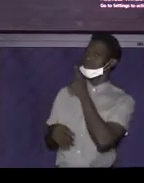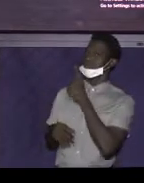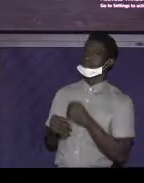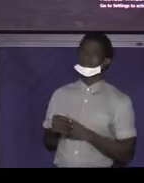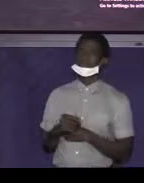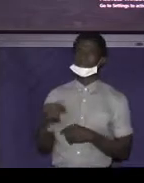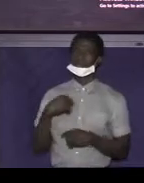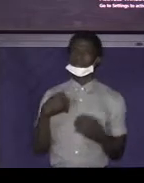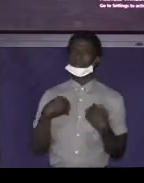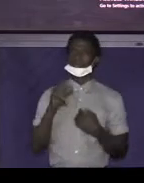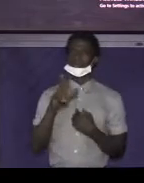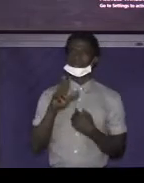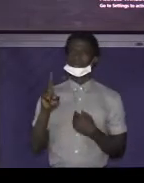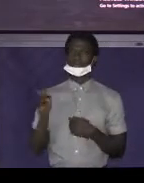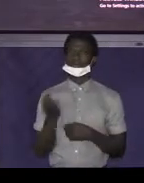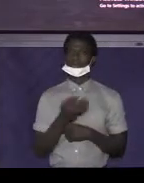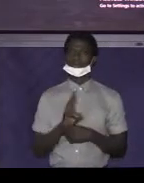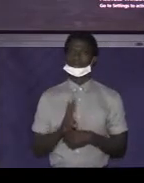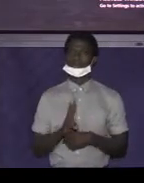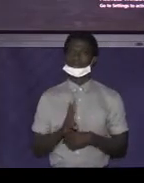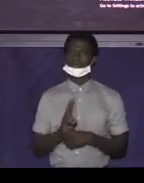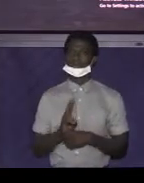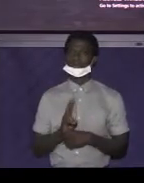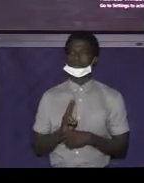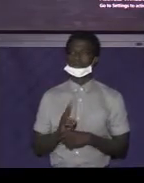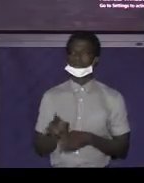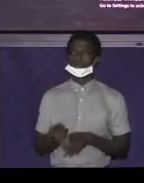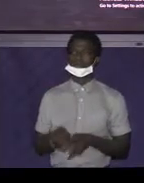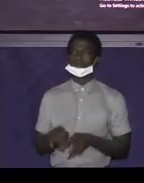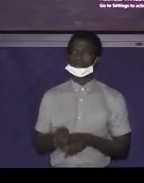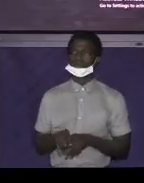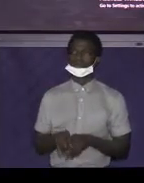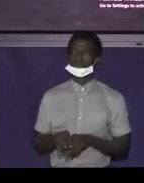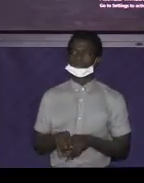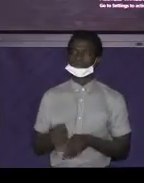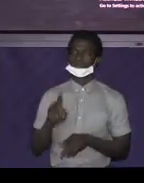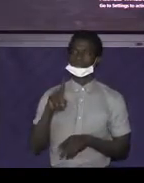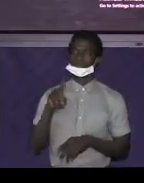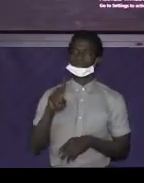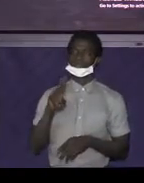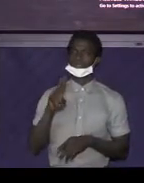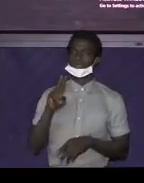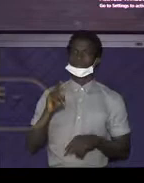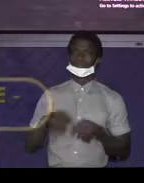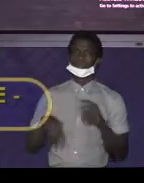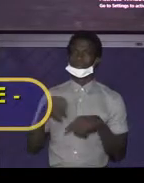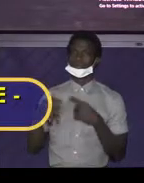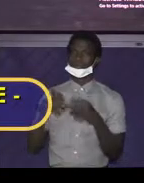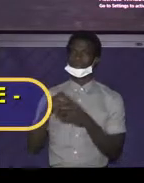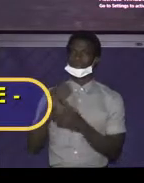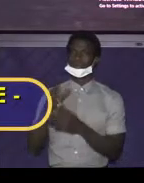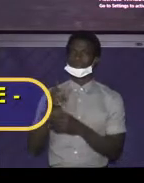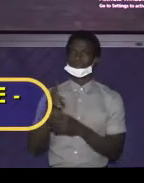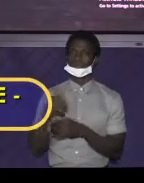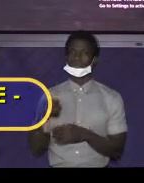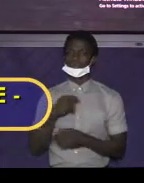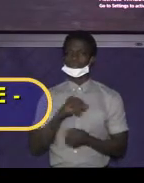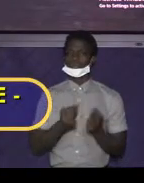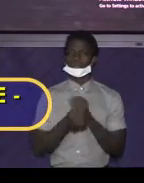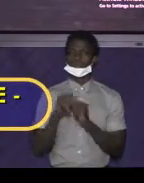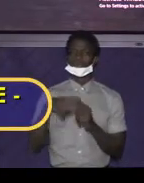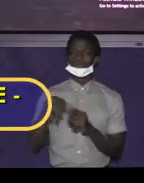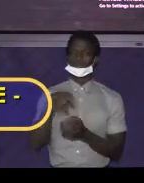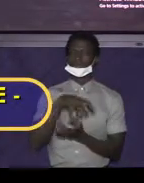And now we have 31 over 2, but 2 cannot go in 31, so we have to change it to a mixed number. 2 in